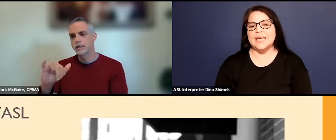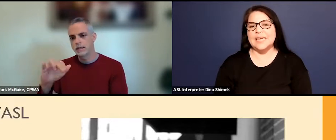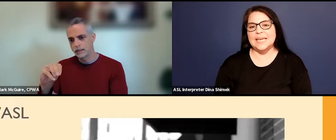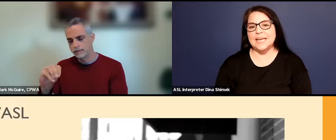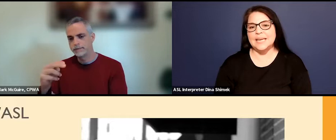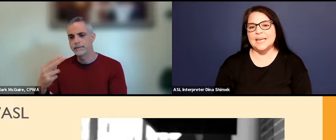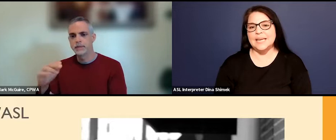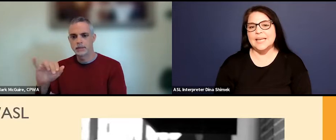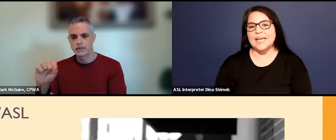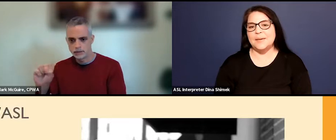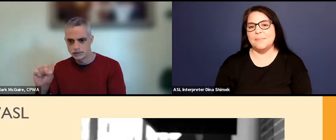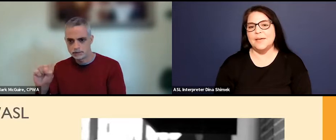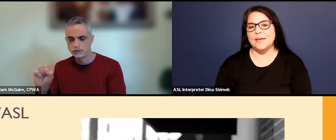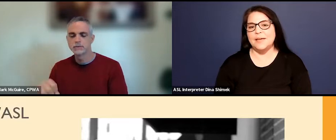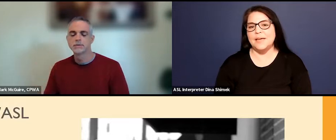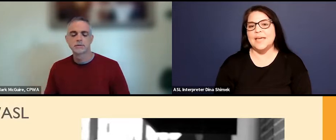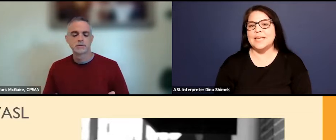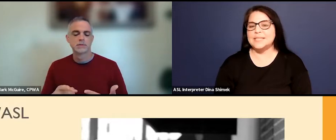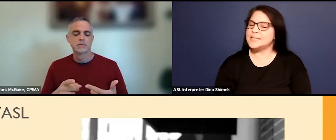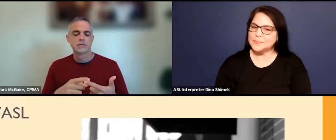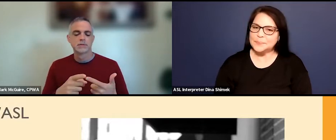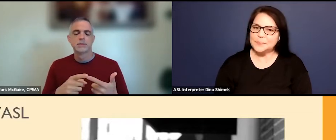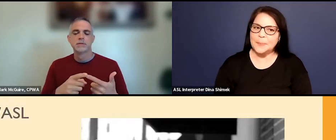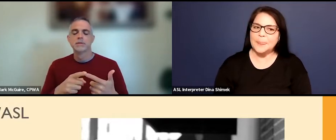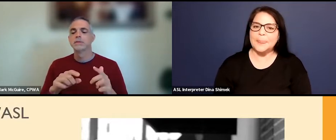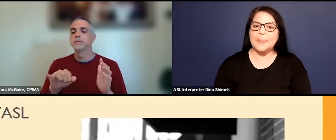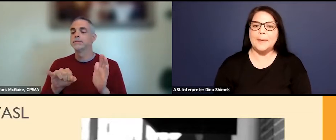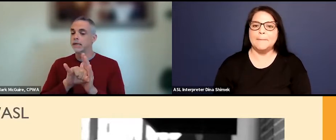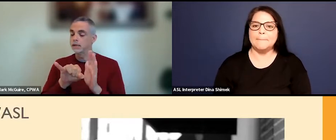specifically he, him, his.